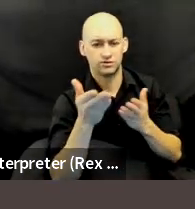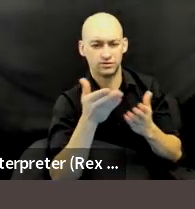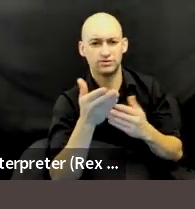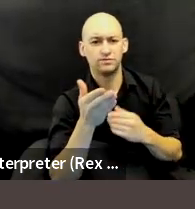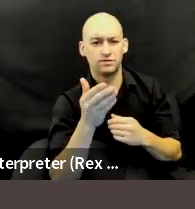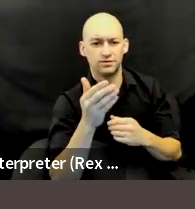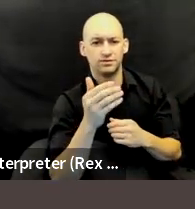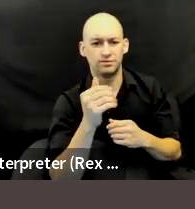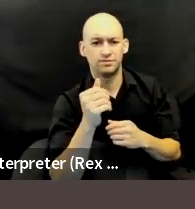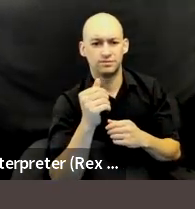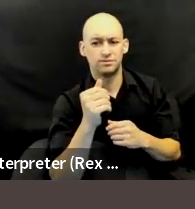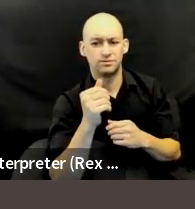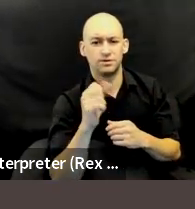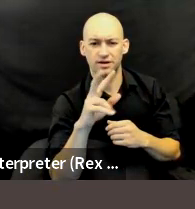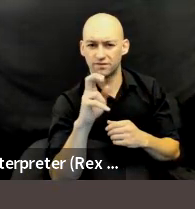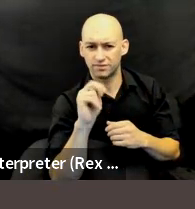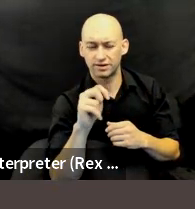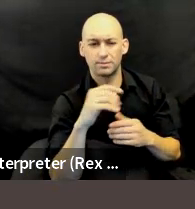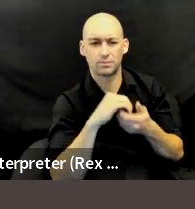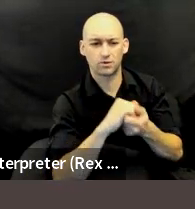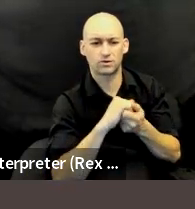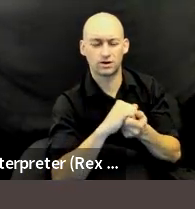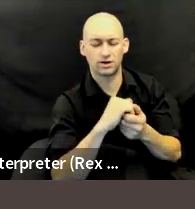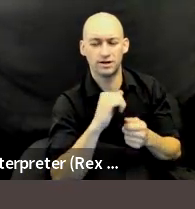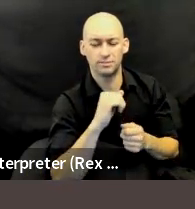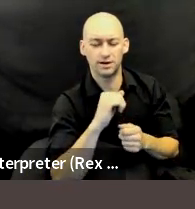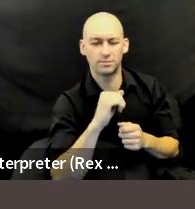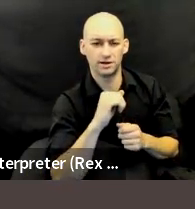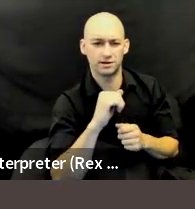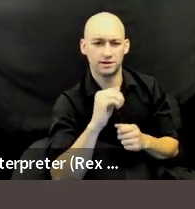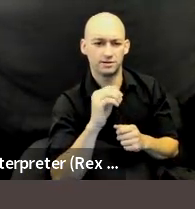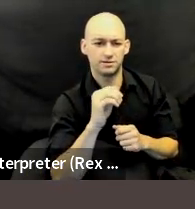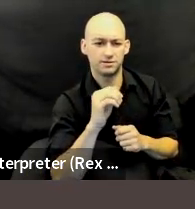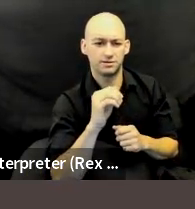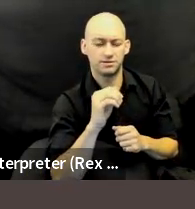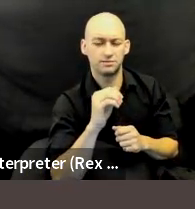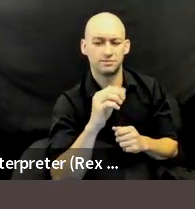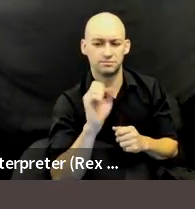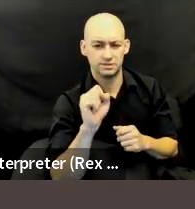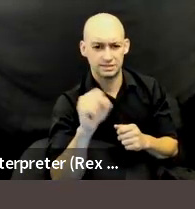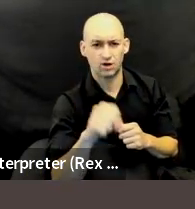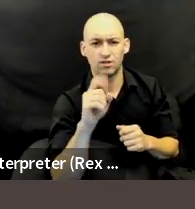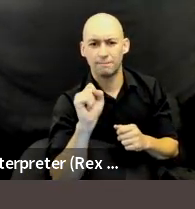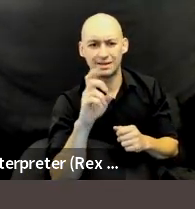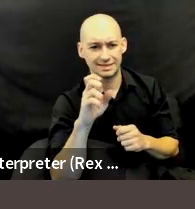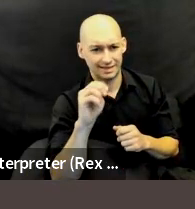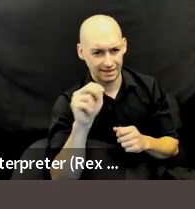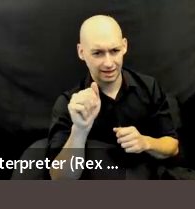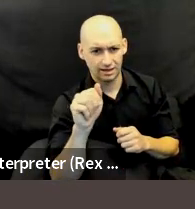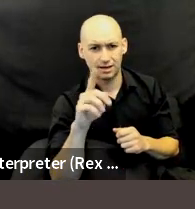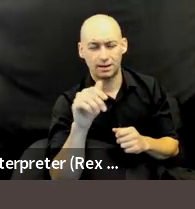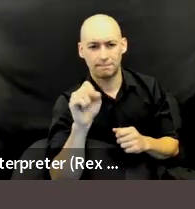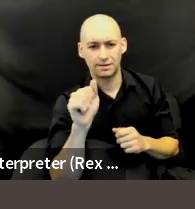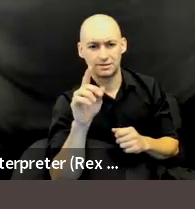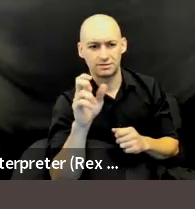the event partners, Active CGV, Metro, the cities of LA and South Pasadena, and the San